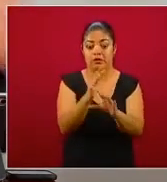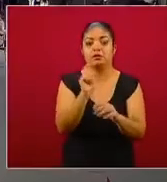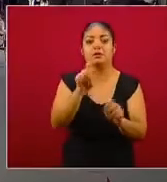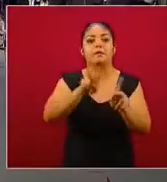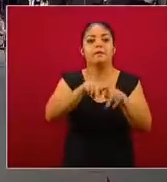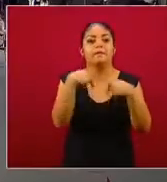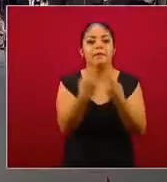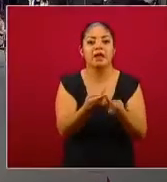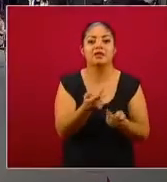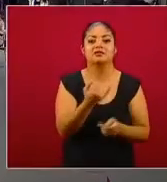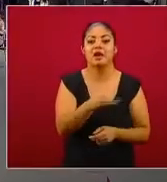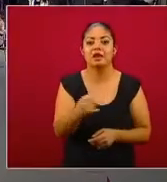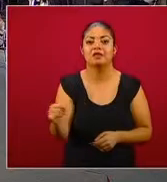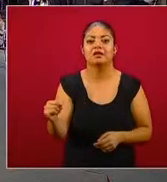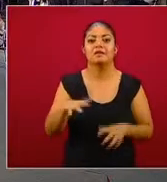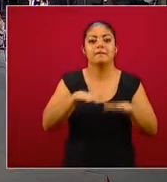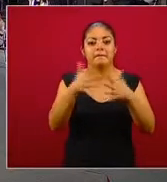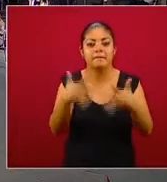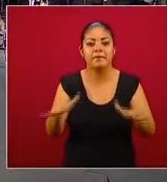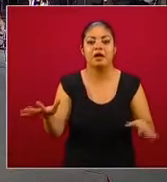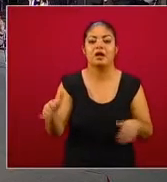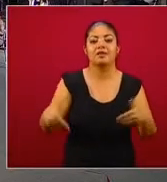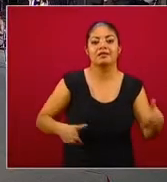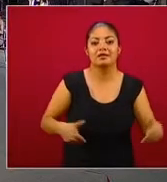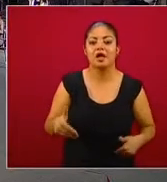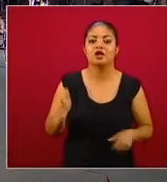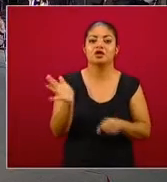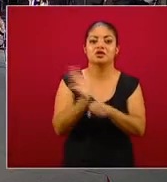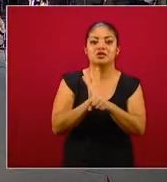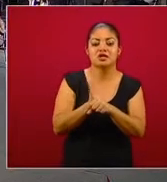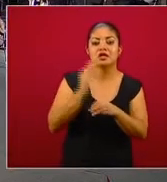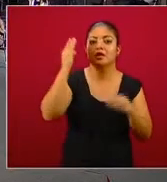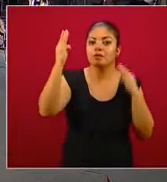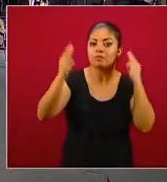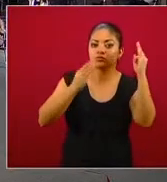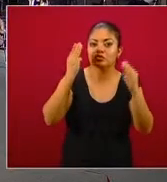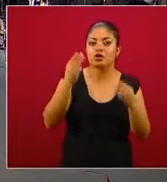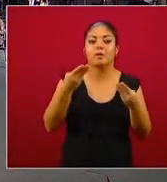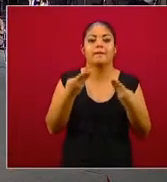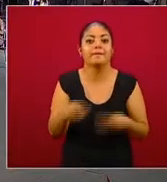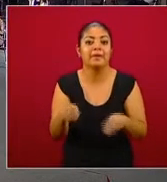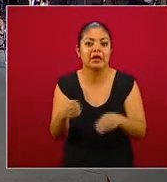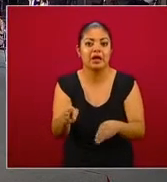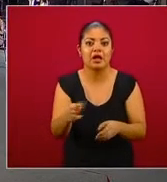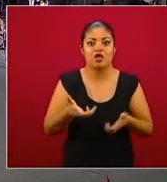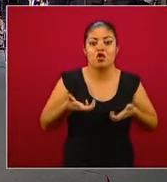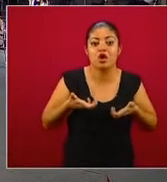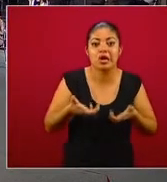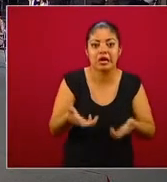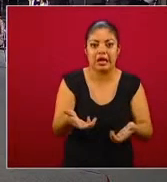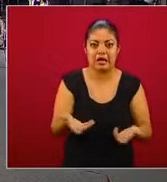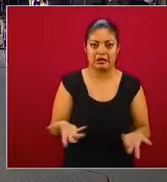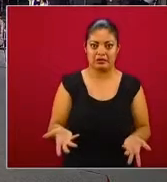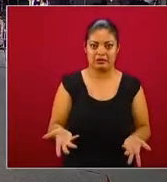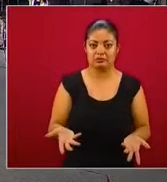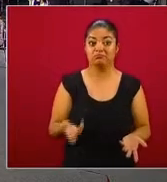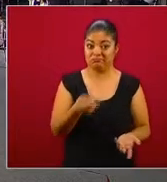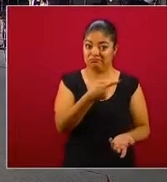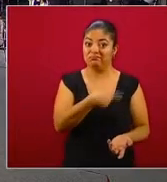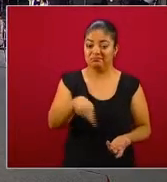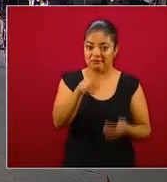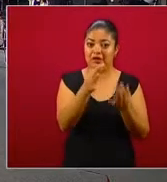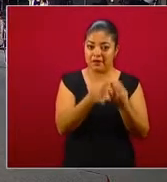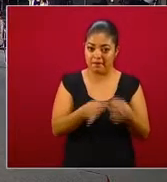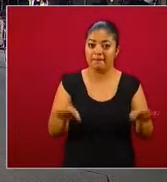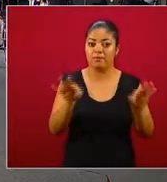So in these places, right now, people are not allowed to go out to the streets right now, even if their curves are decreasing